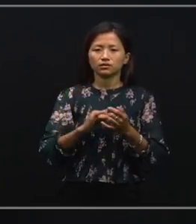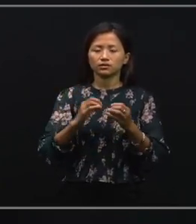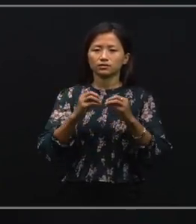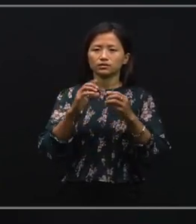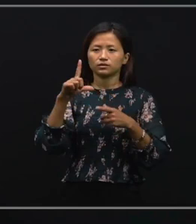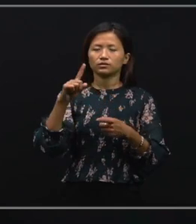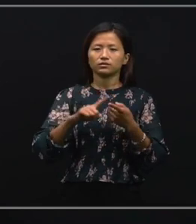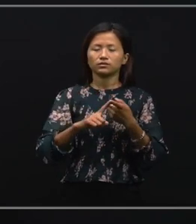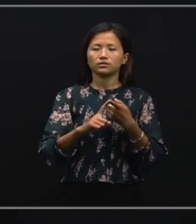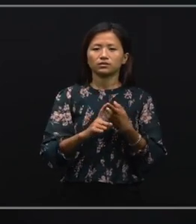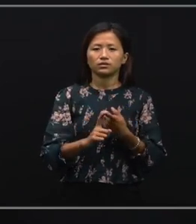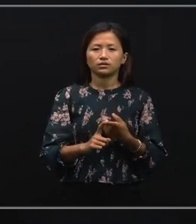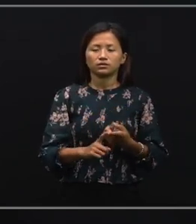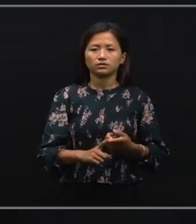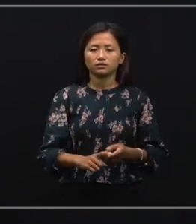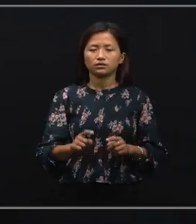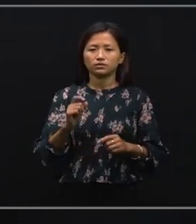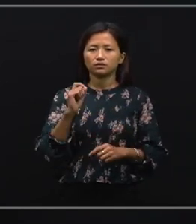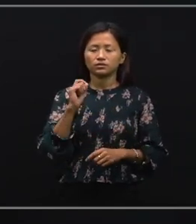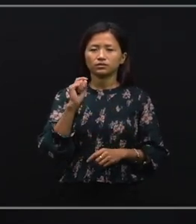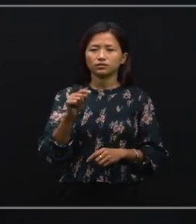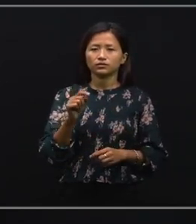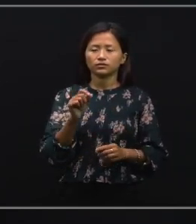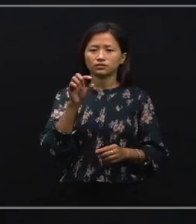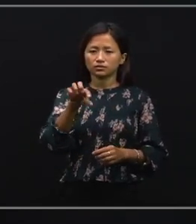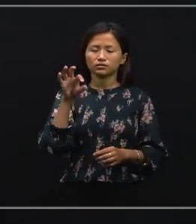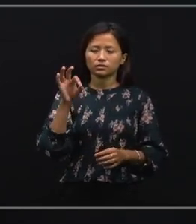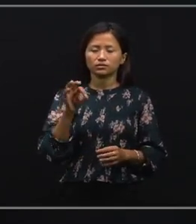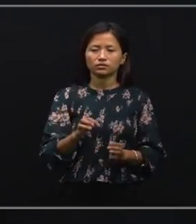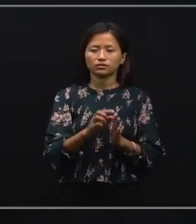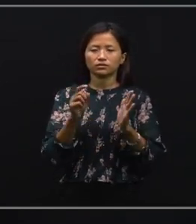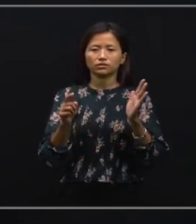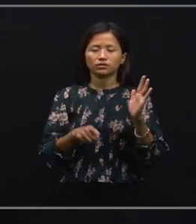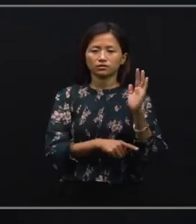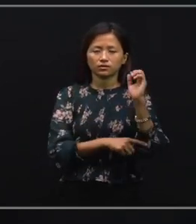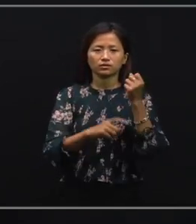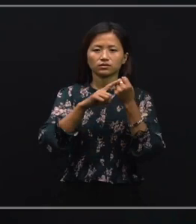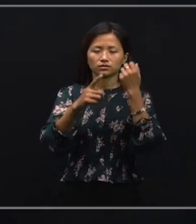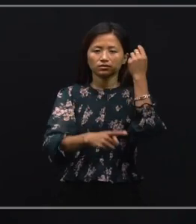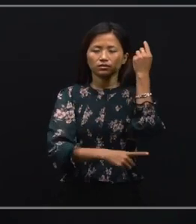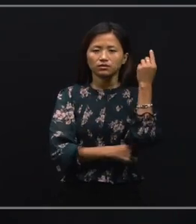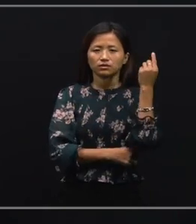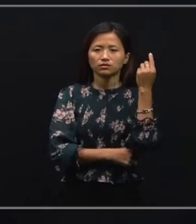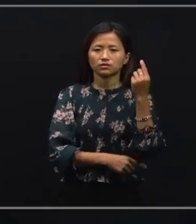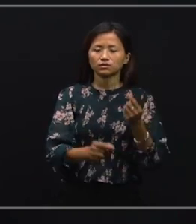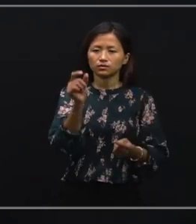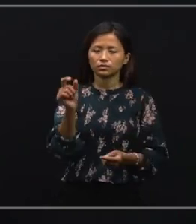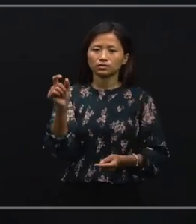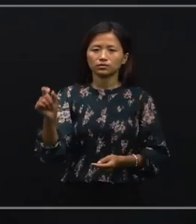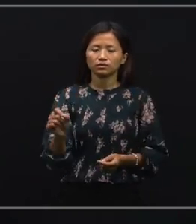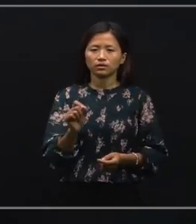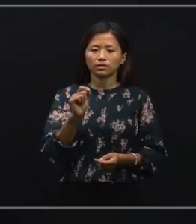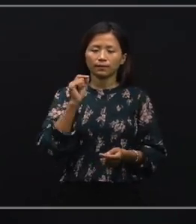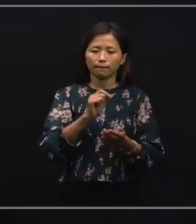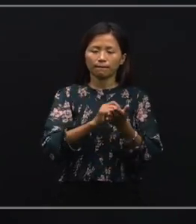syllable. So what you have to do is, you have to take note of the last word or the last syllable in each line